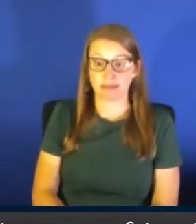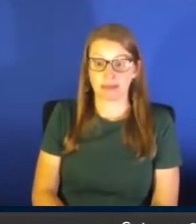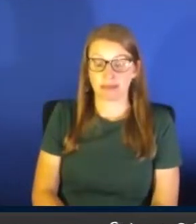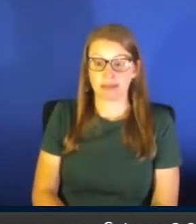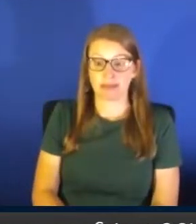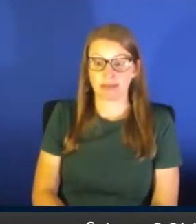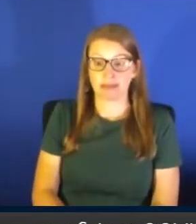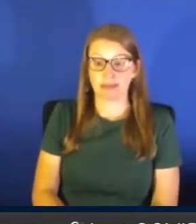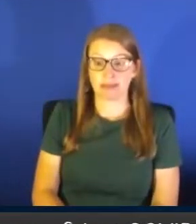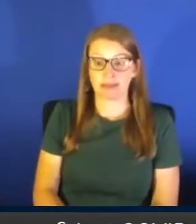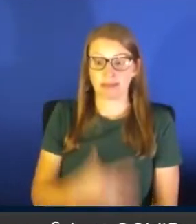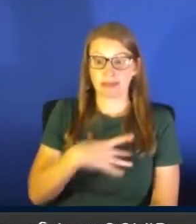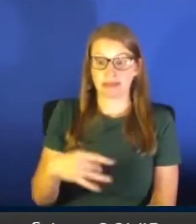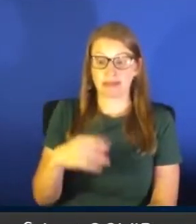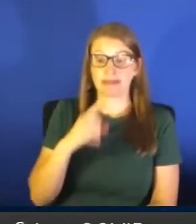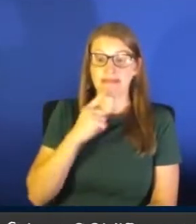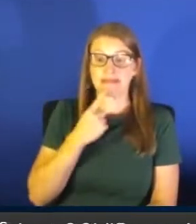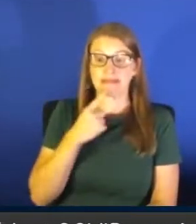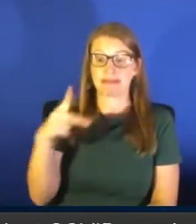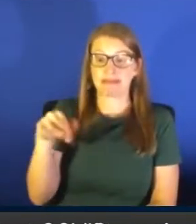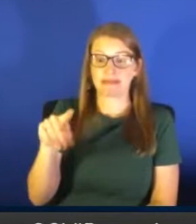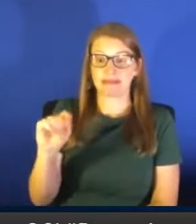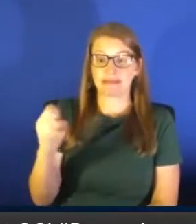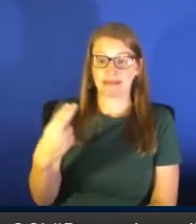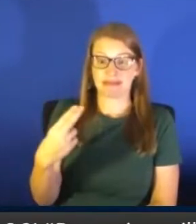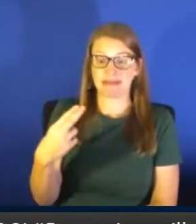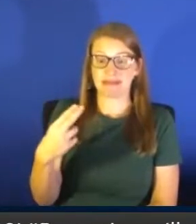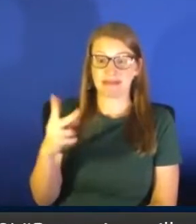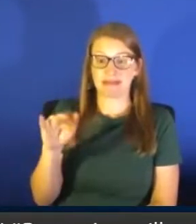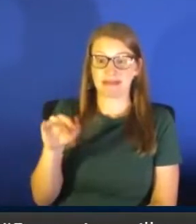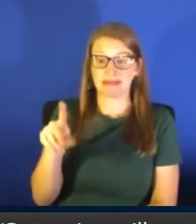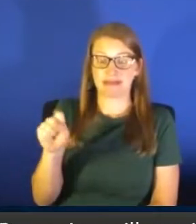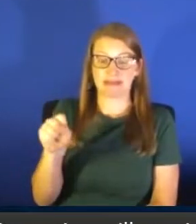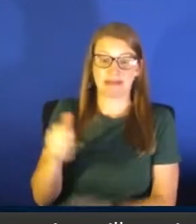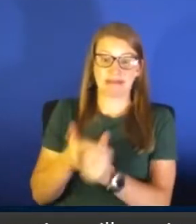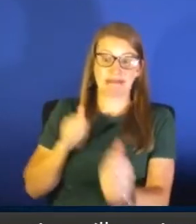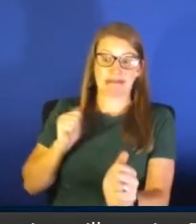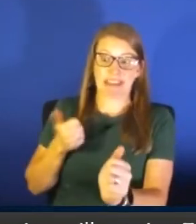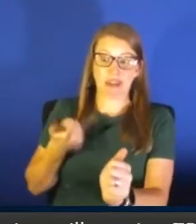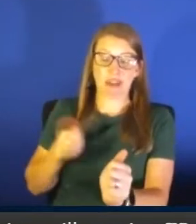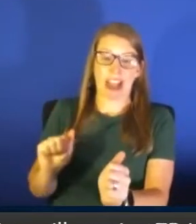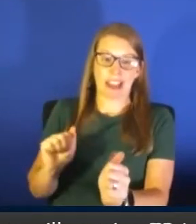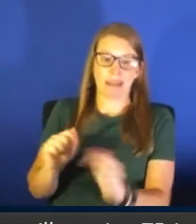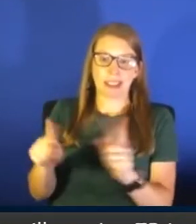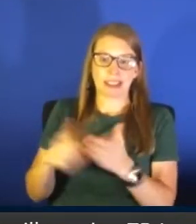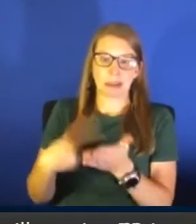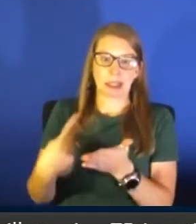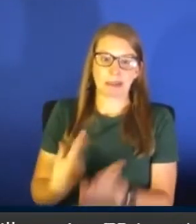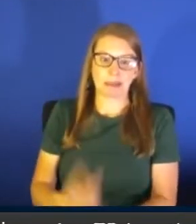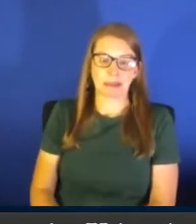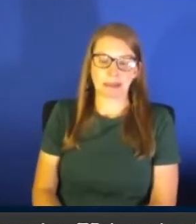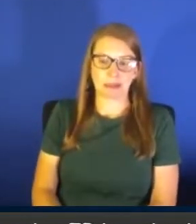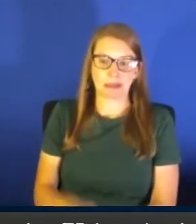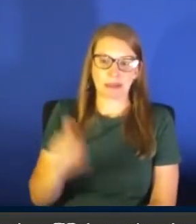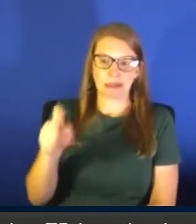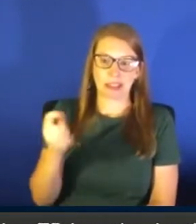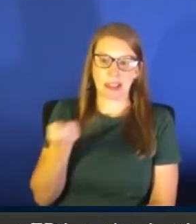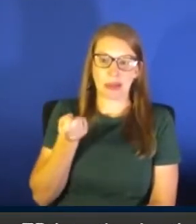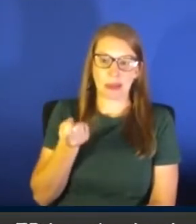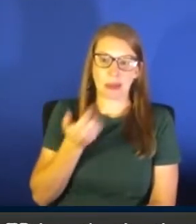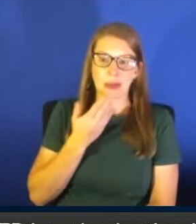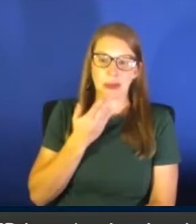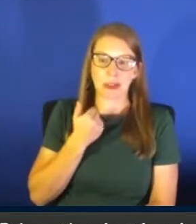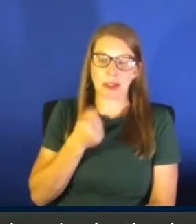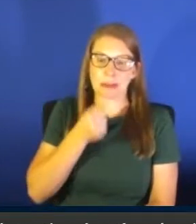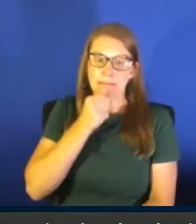Patch Kids, and I've certainly tried to go away from it in my older age. But yeah, sometimes you need a little bit of sugar to get by.